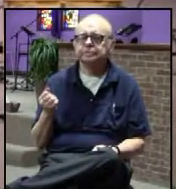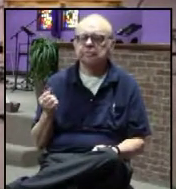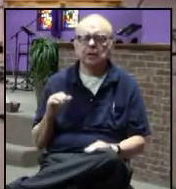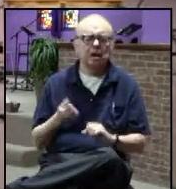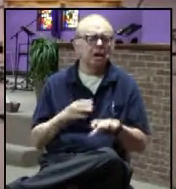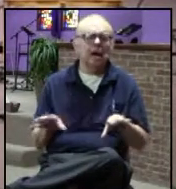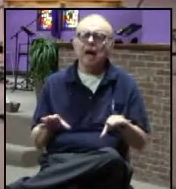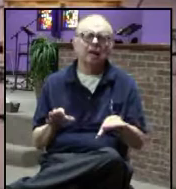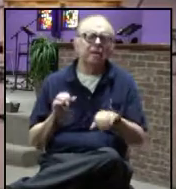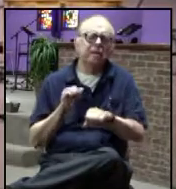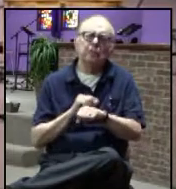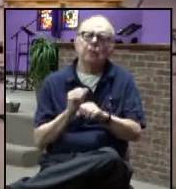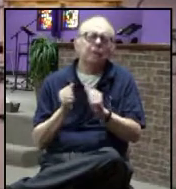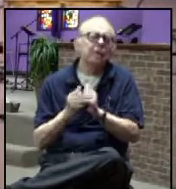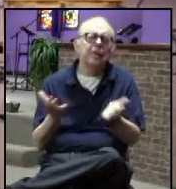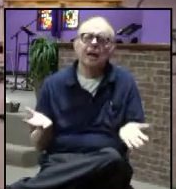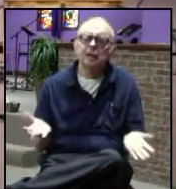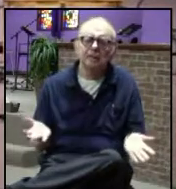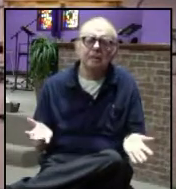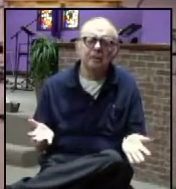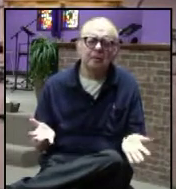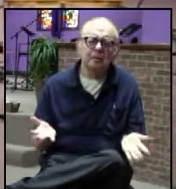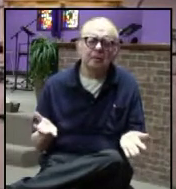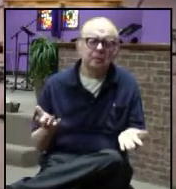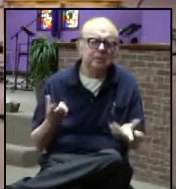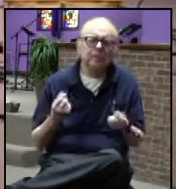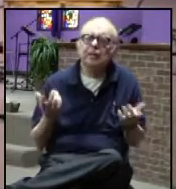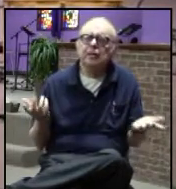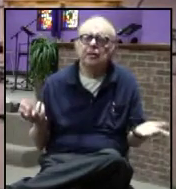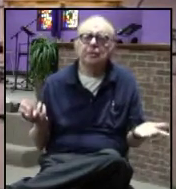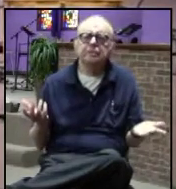How do they deal with that? What do they do?